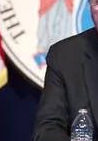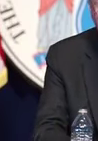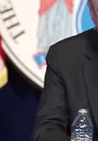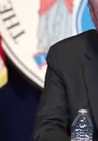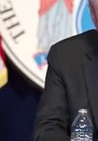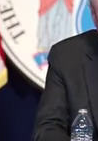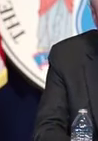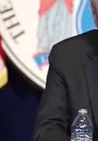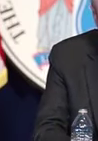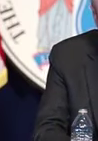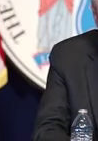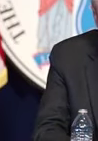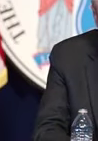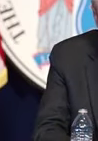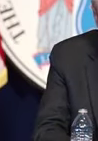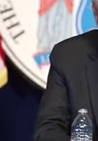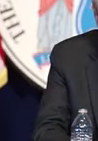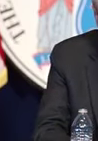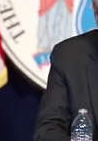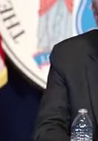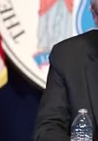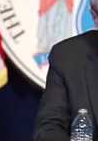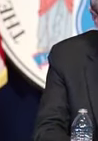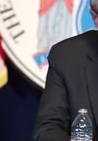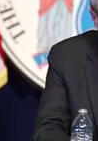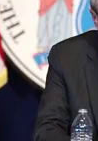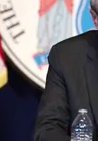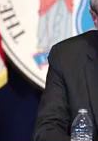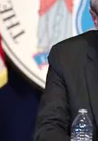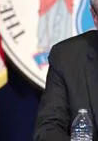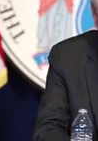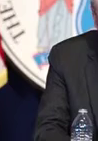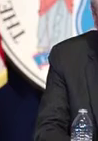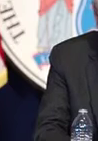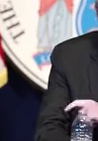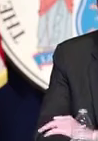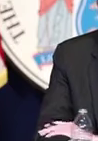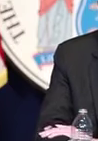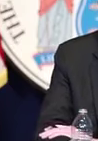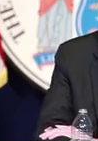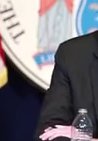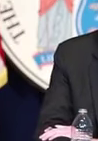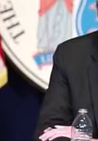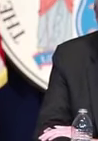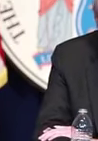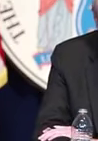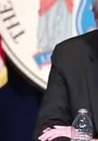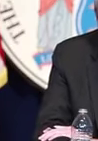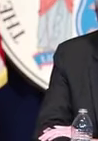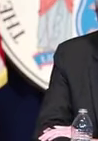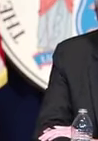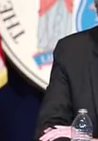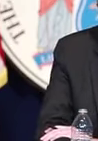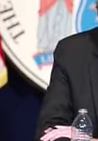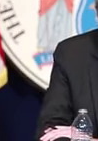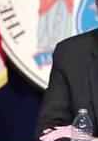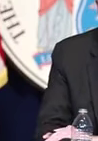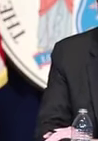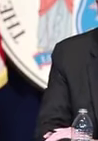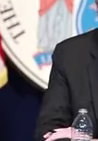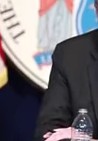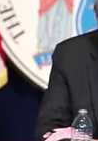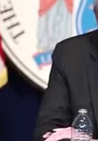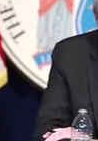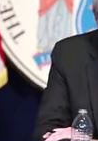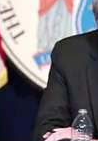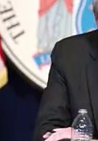war against this enemy. To quote a New Jersey icon, Mr. Bon Jovi, who says you can't go